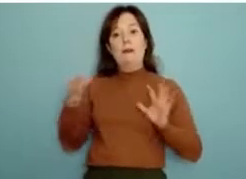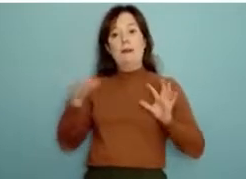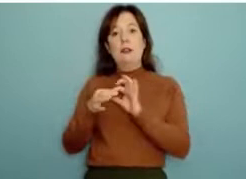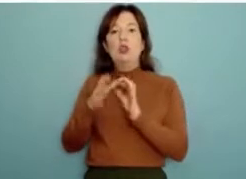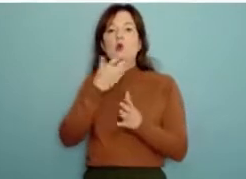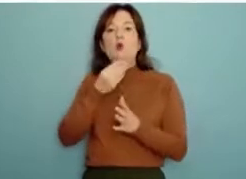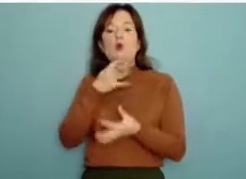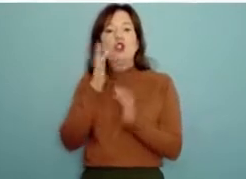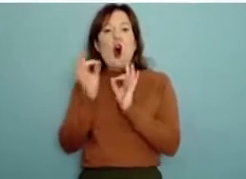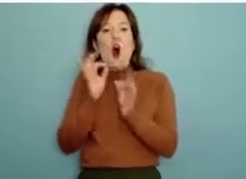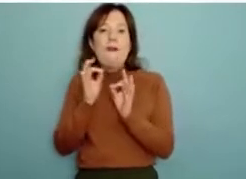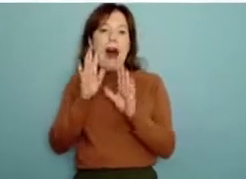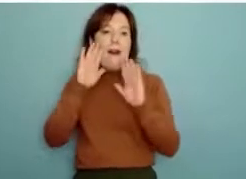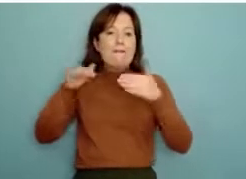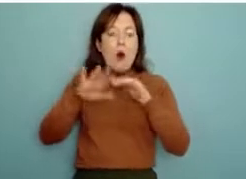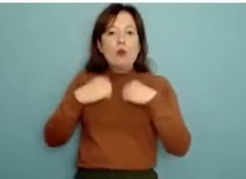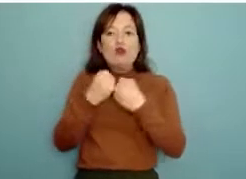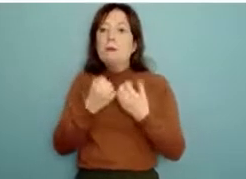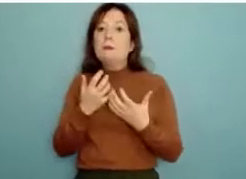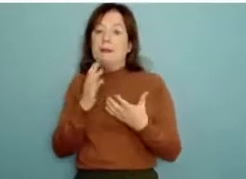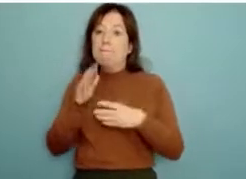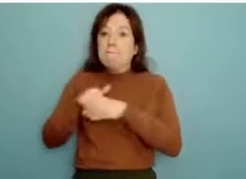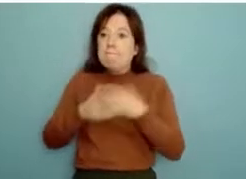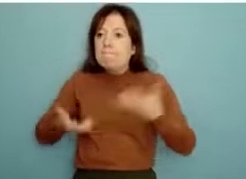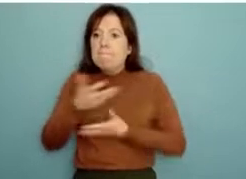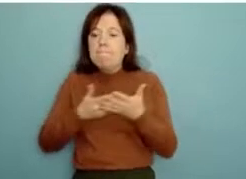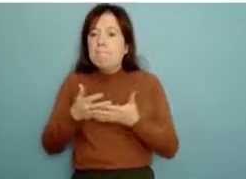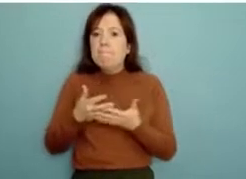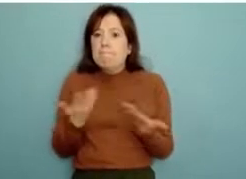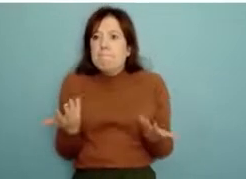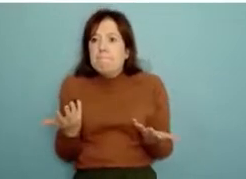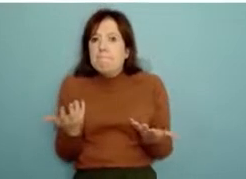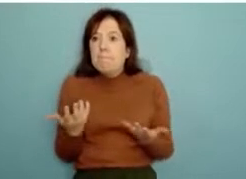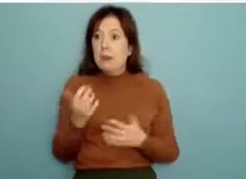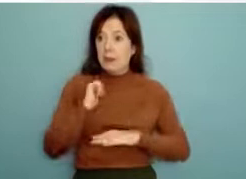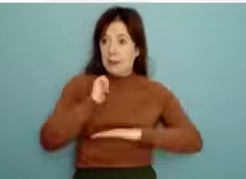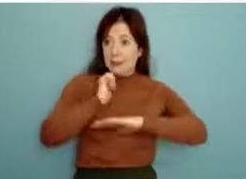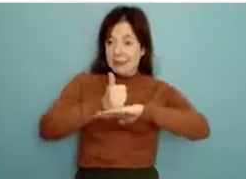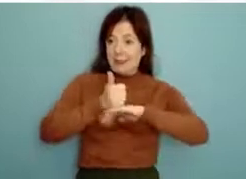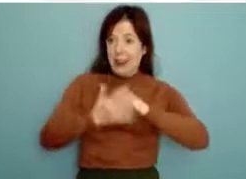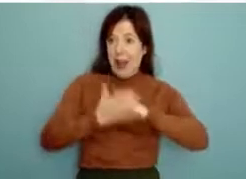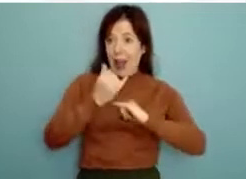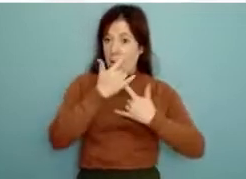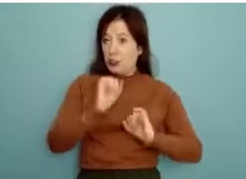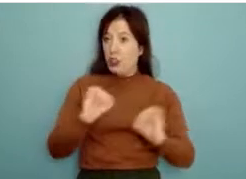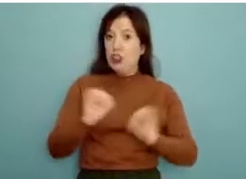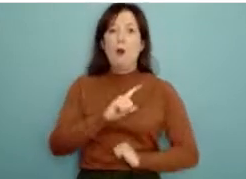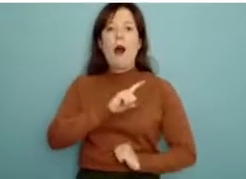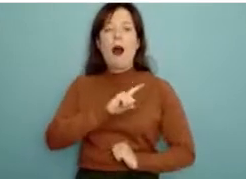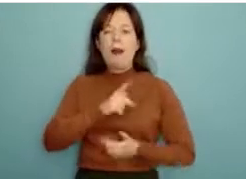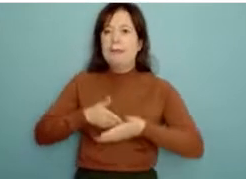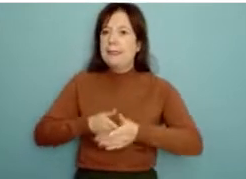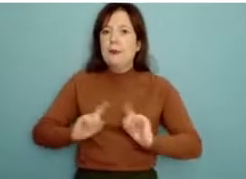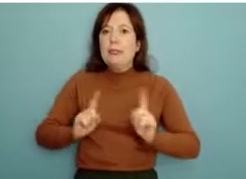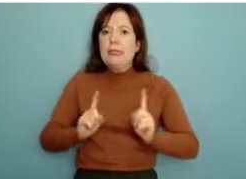and focus groups to identify what the barriers and facilitators are to implementing outcome measures in clinical